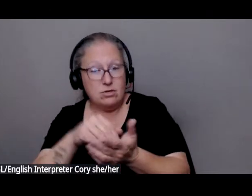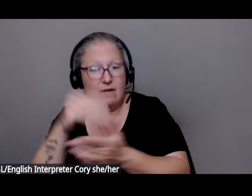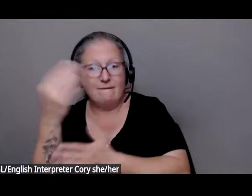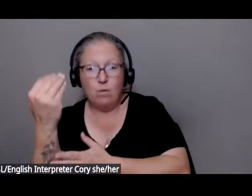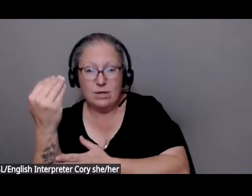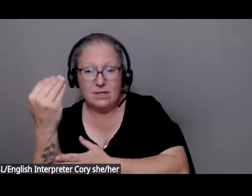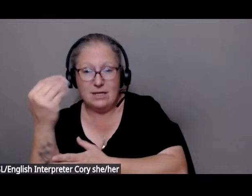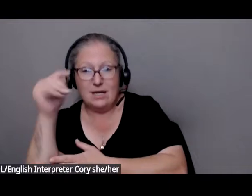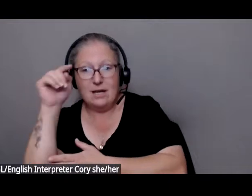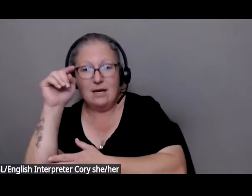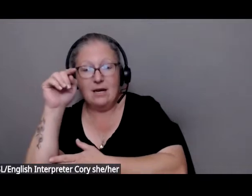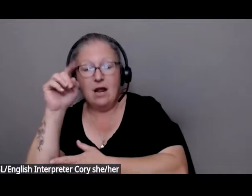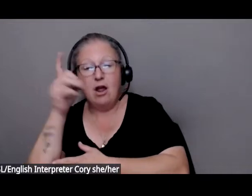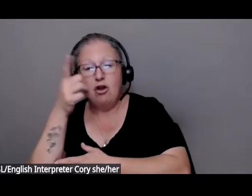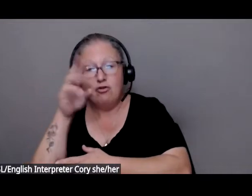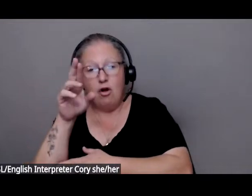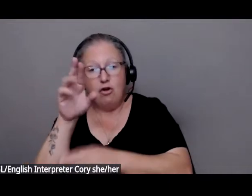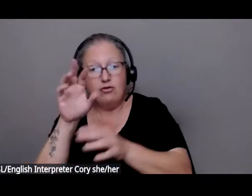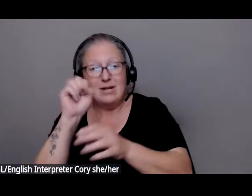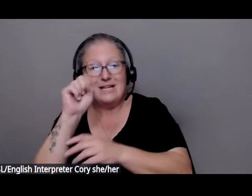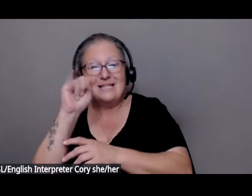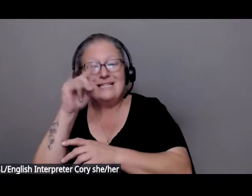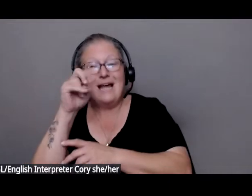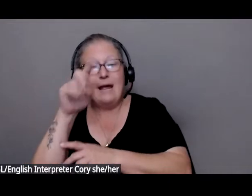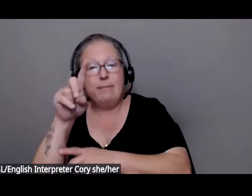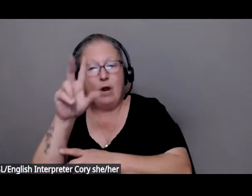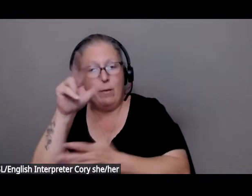$190,014 and a doctoral stipend of